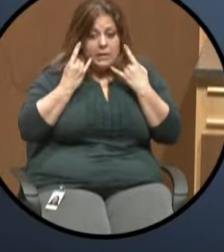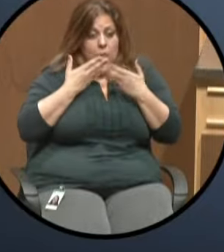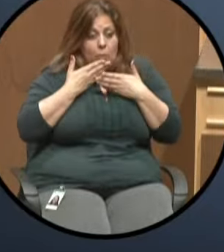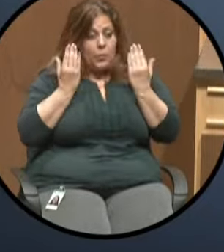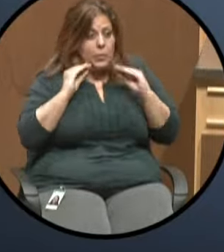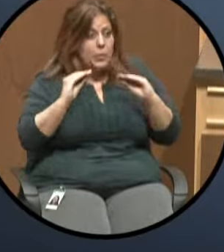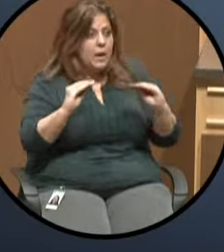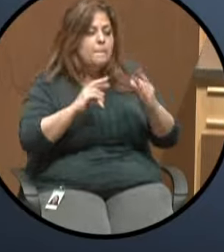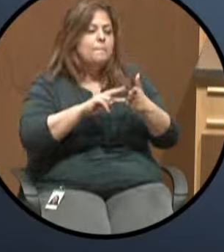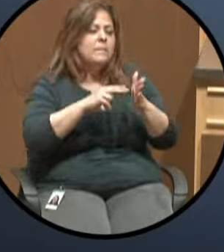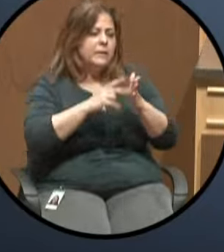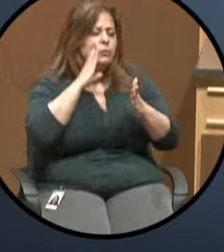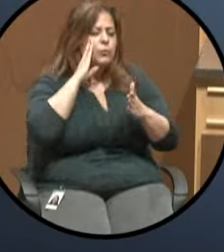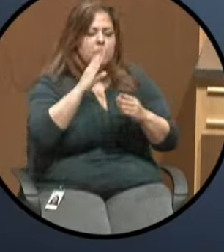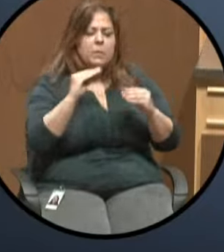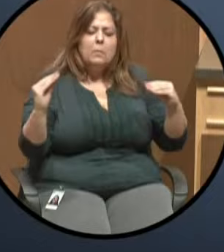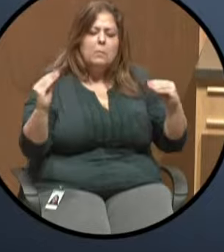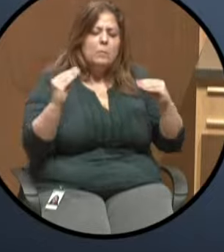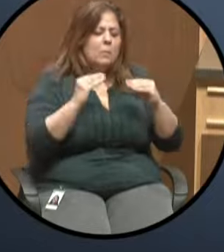would have significant